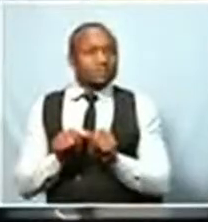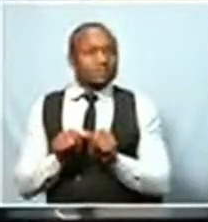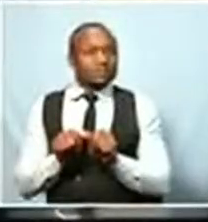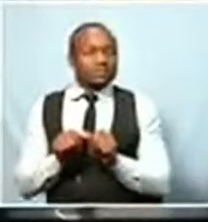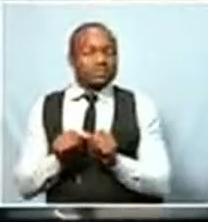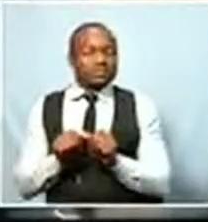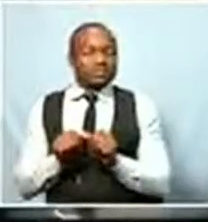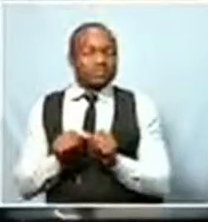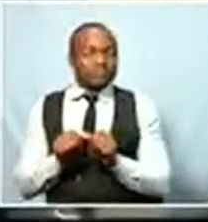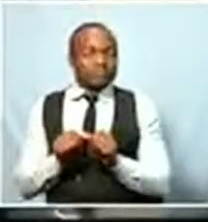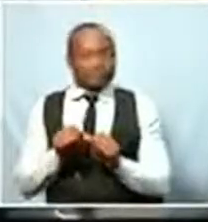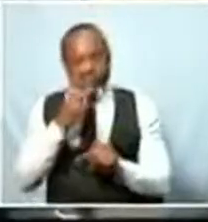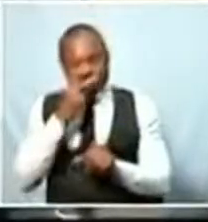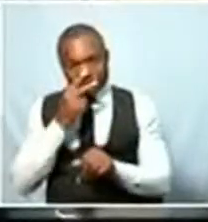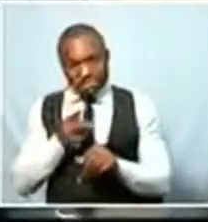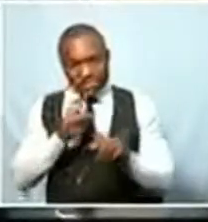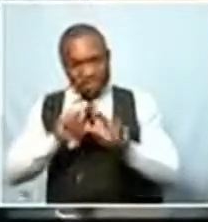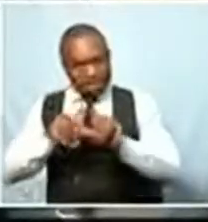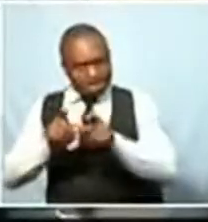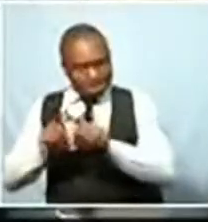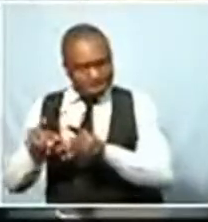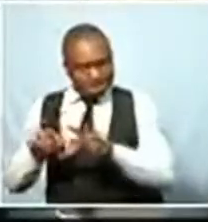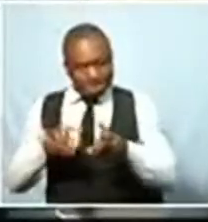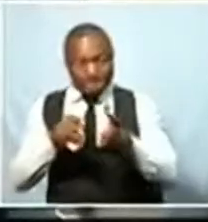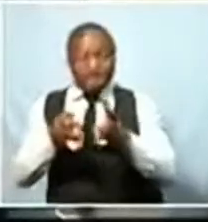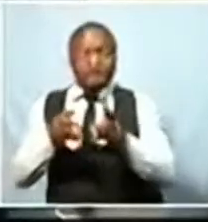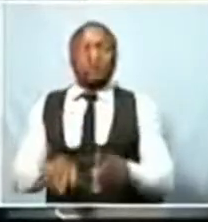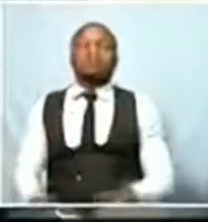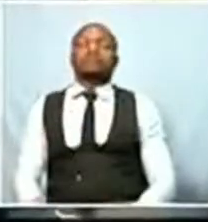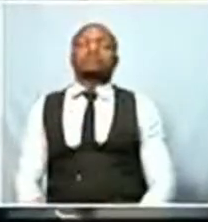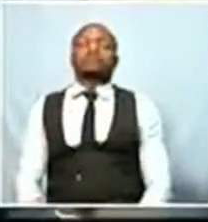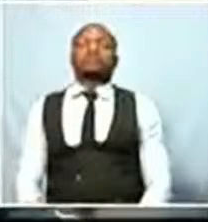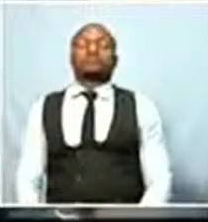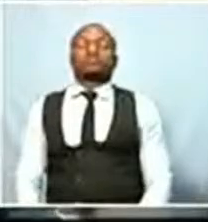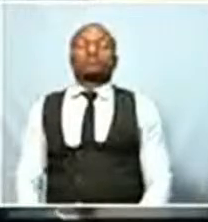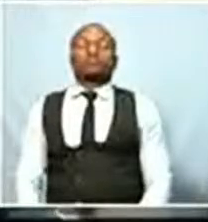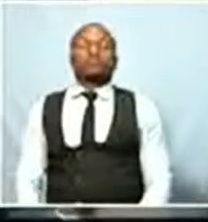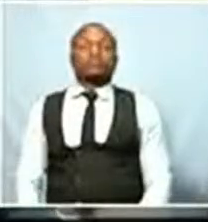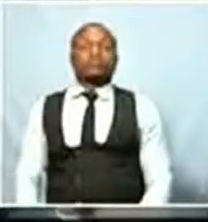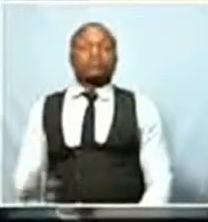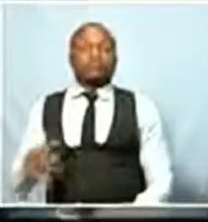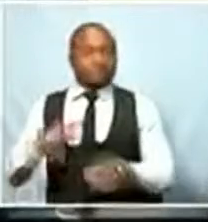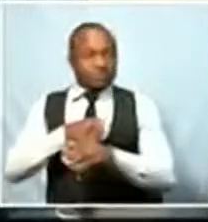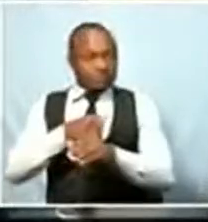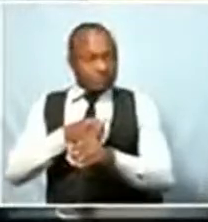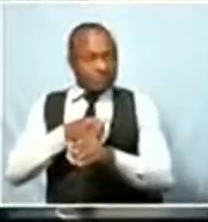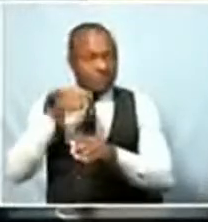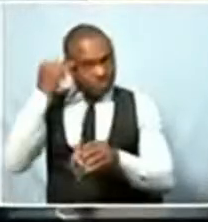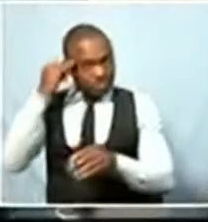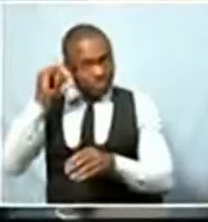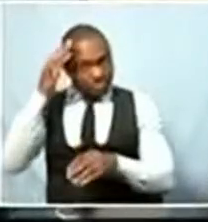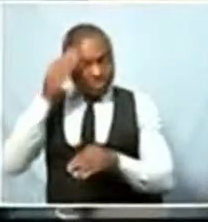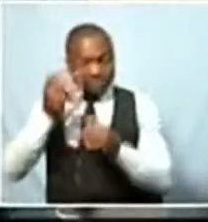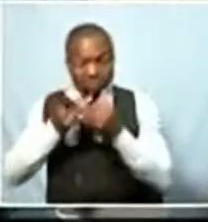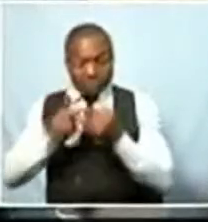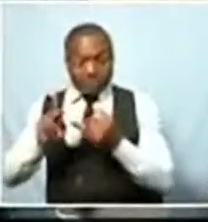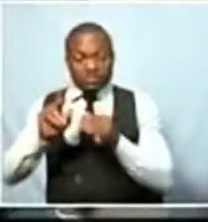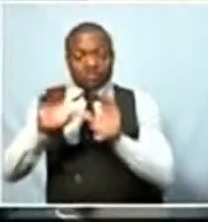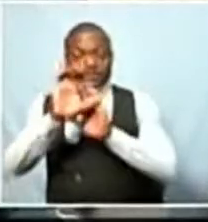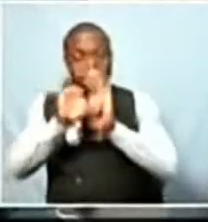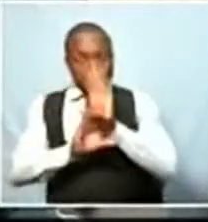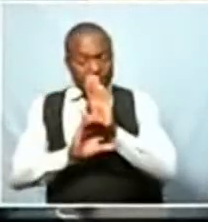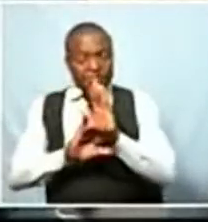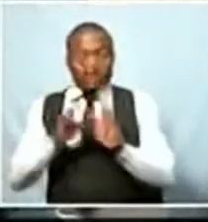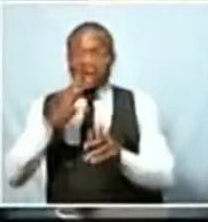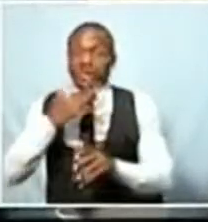is perceived in many ways, and so we bought into the idea. That's why it's part of the Constitution.